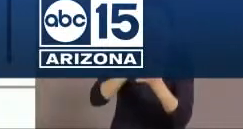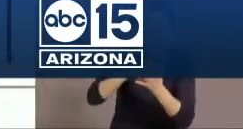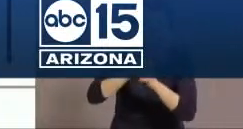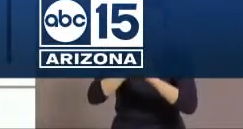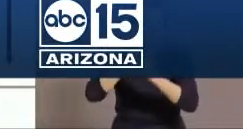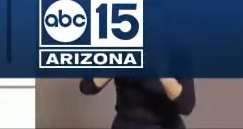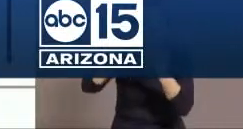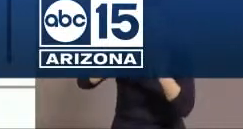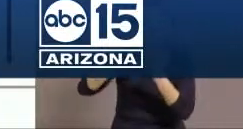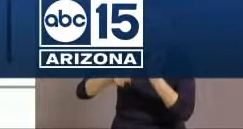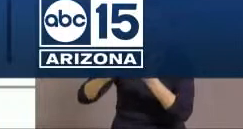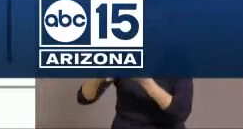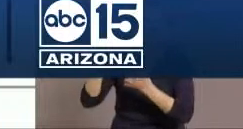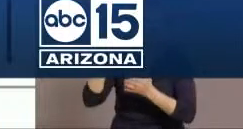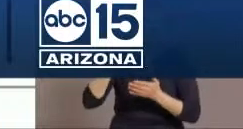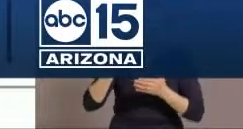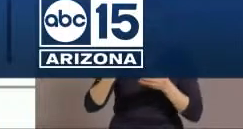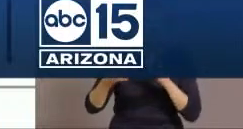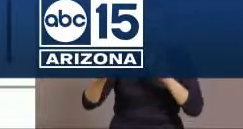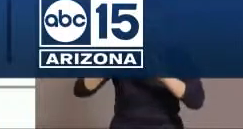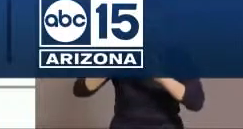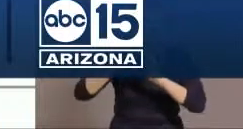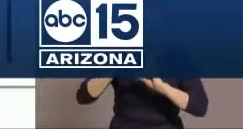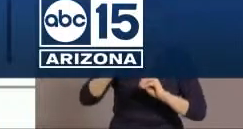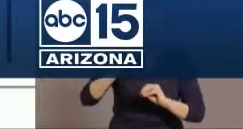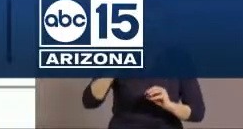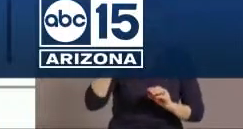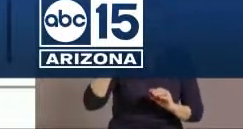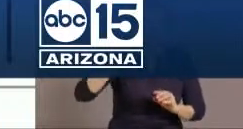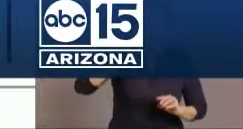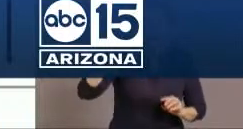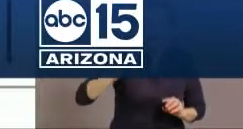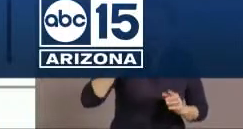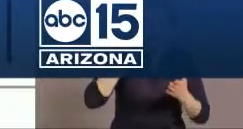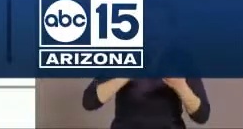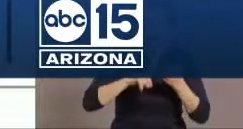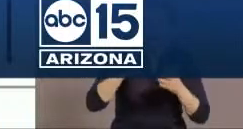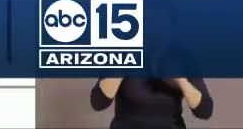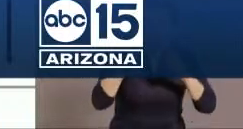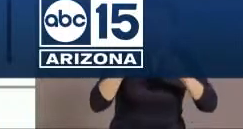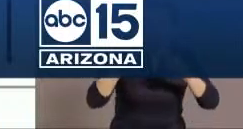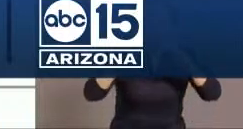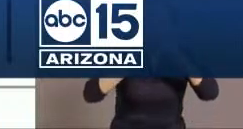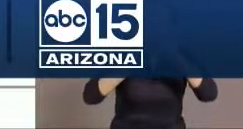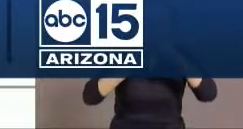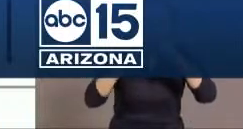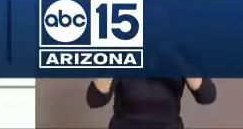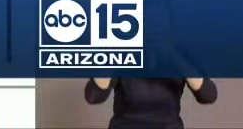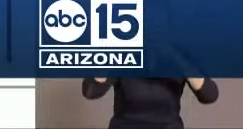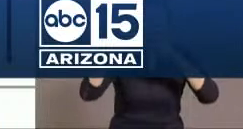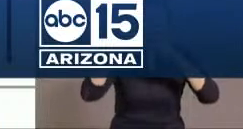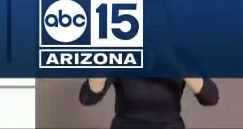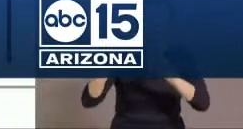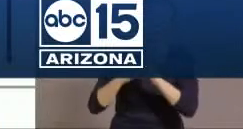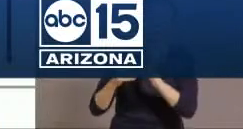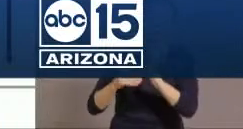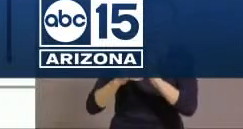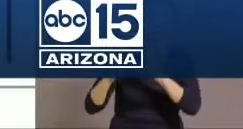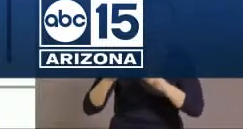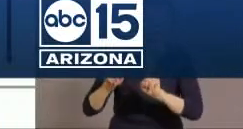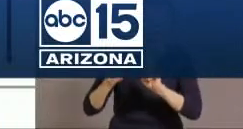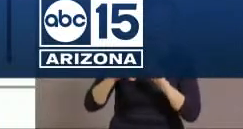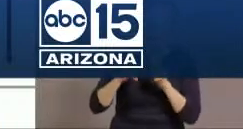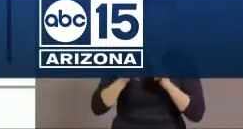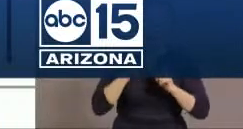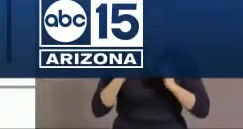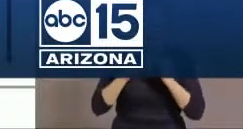positivity has increased slightly. It is seeming to level off around 3 to 4%, but we continue